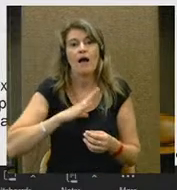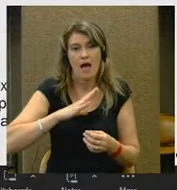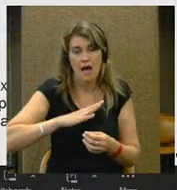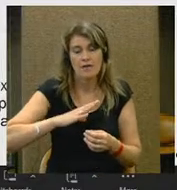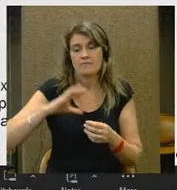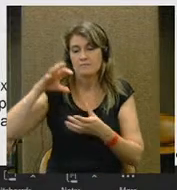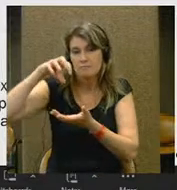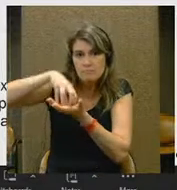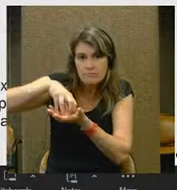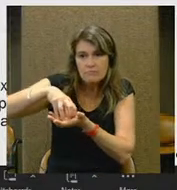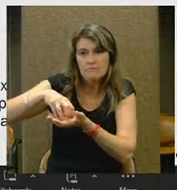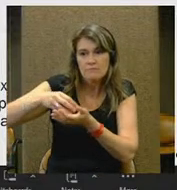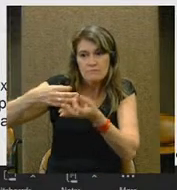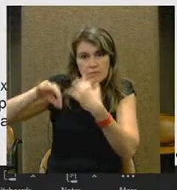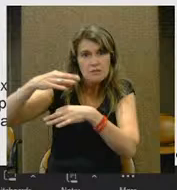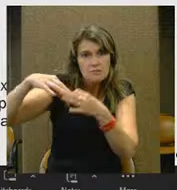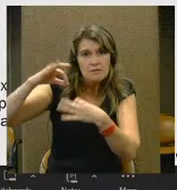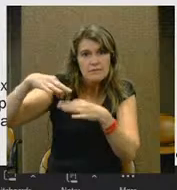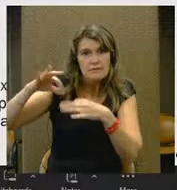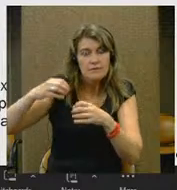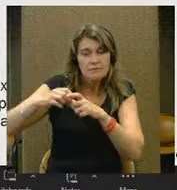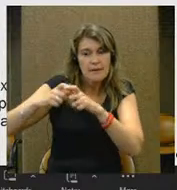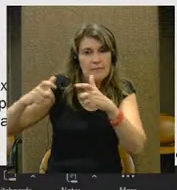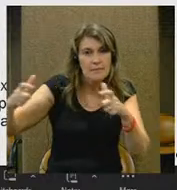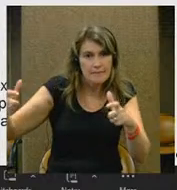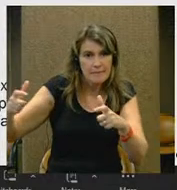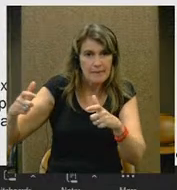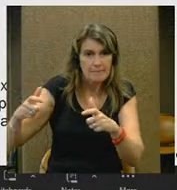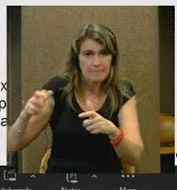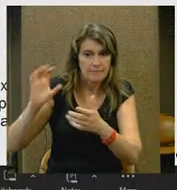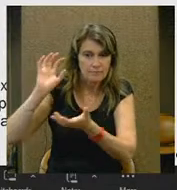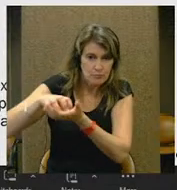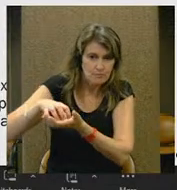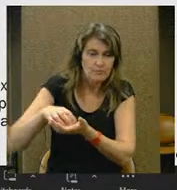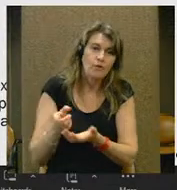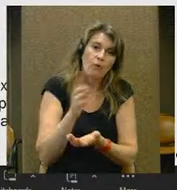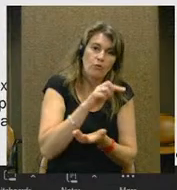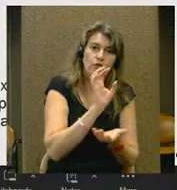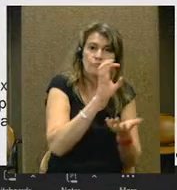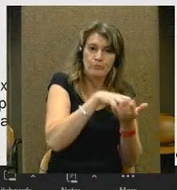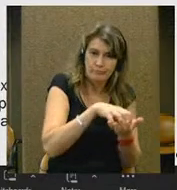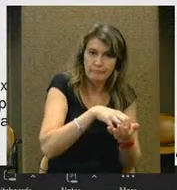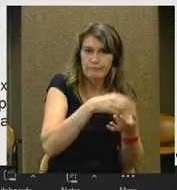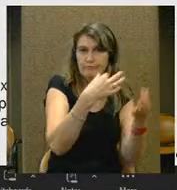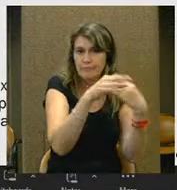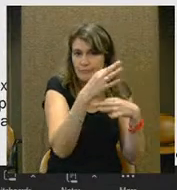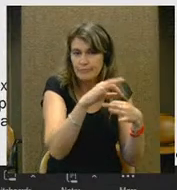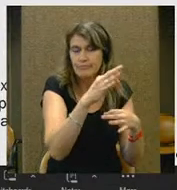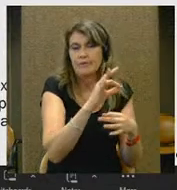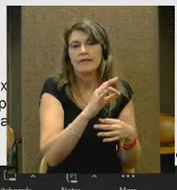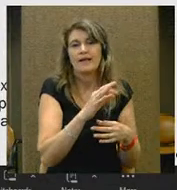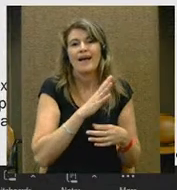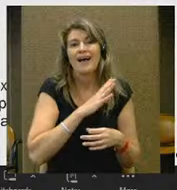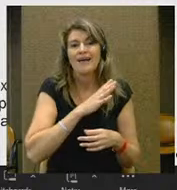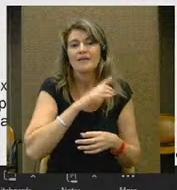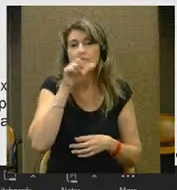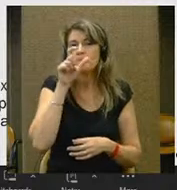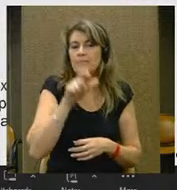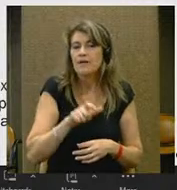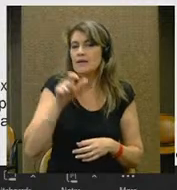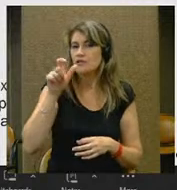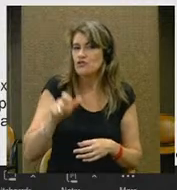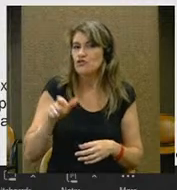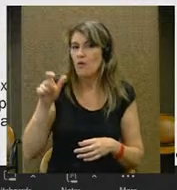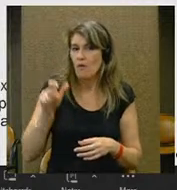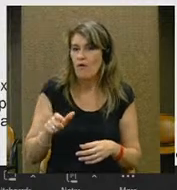what we were seeing. And then also, as I mentioned, we had a large pool of individuals who were suffering from an opioid use disorder. And